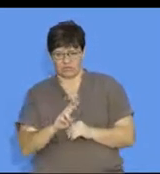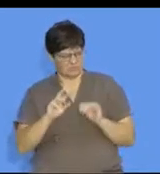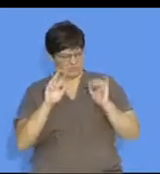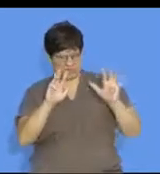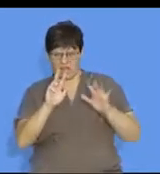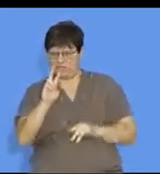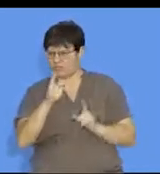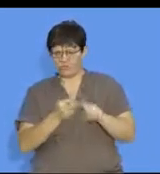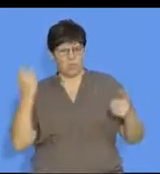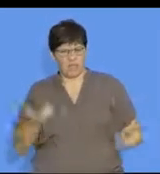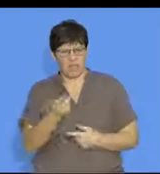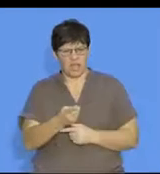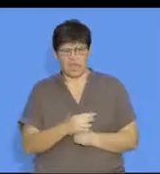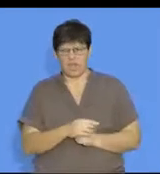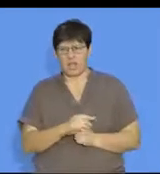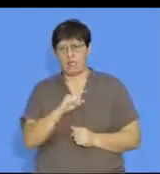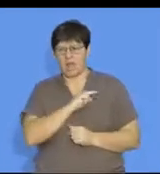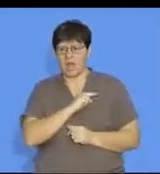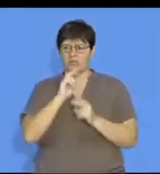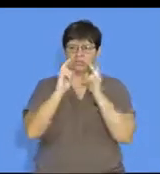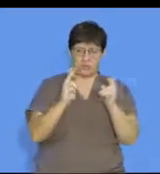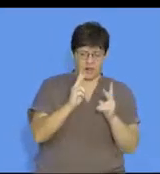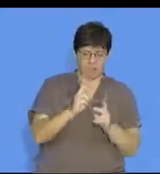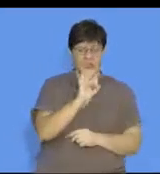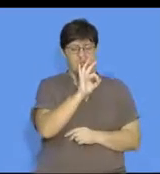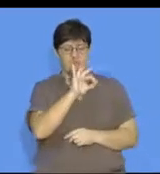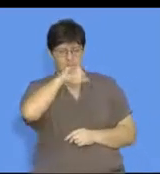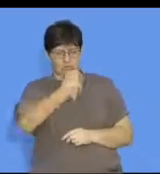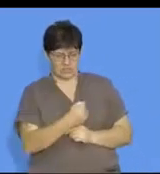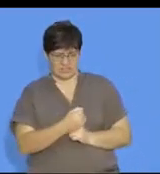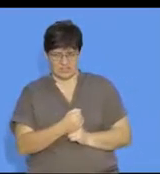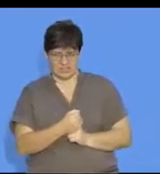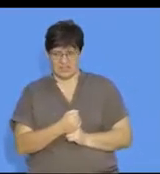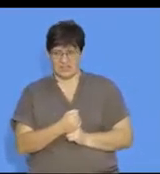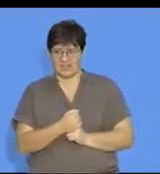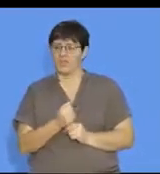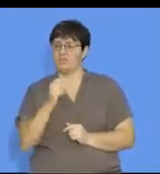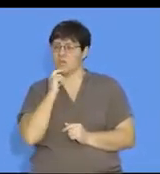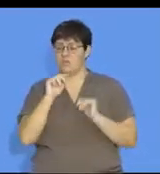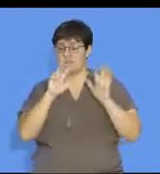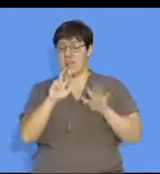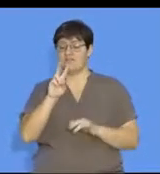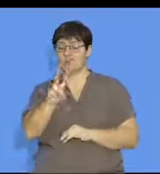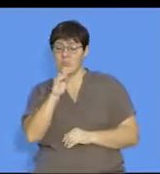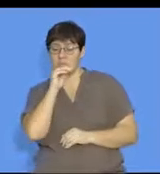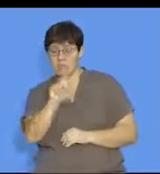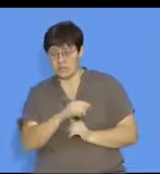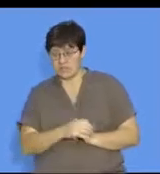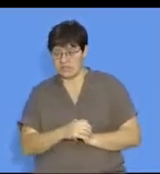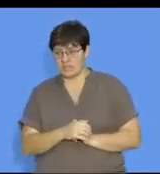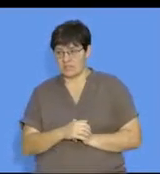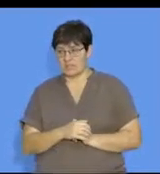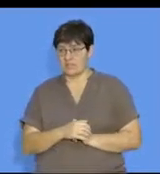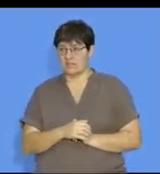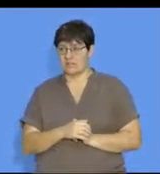9 volt come from? It comes from the difference between 12 and 3 joules per coulomb of charge. So 9 volts